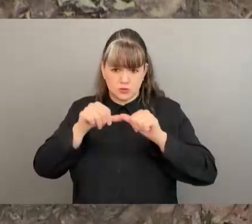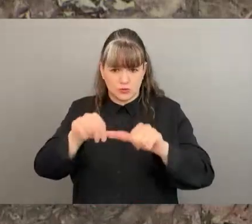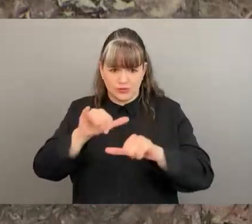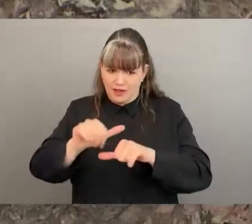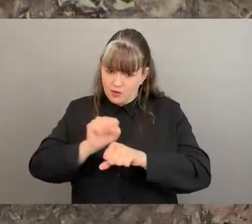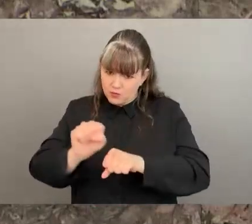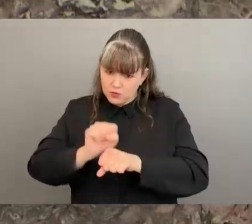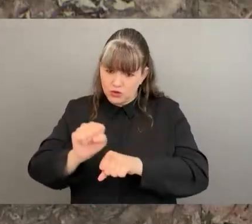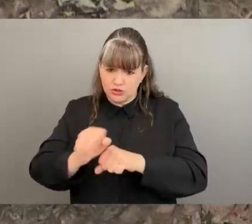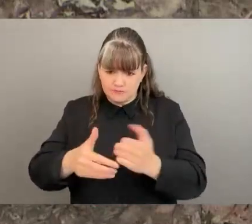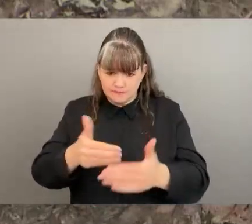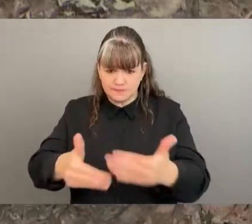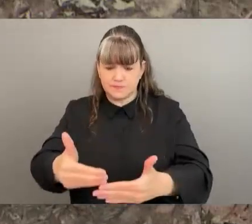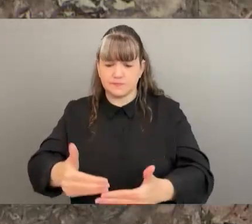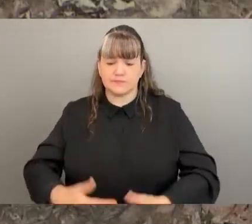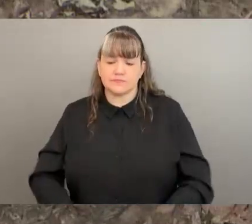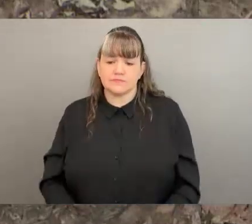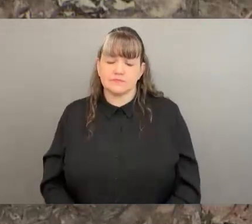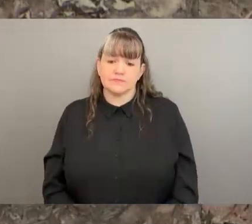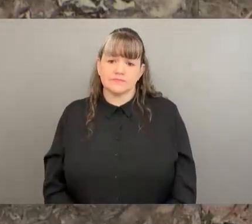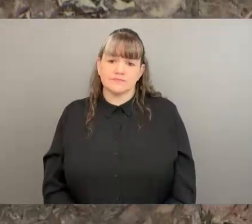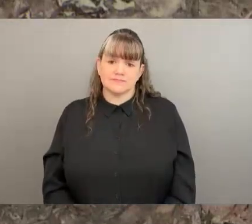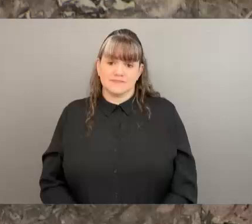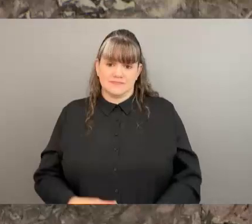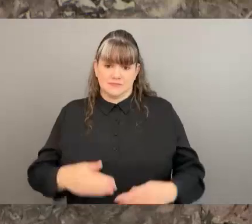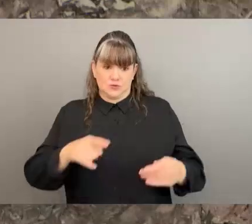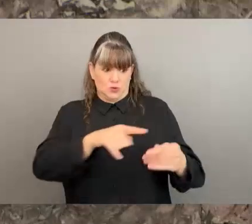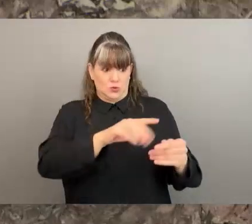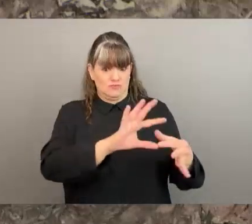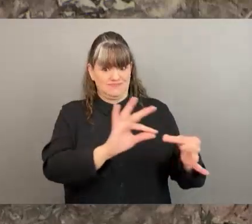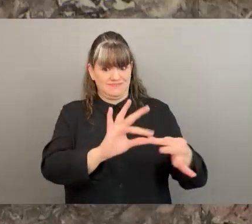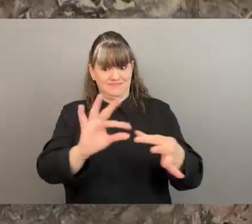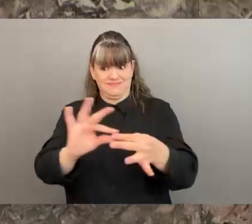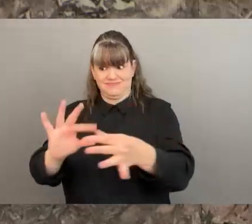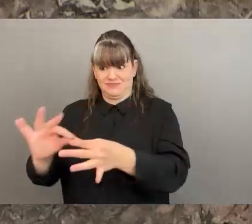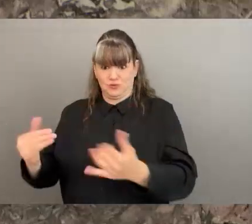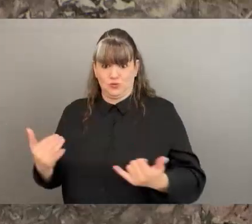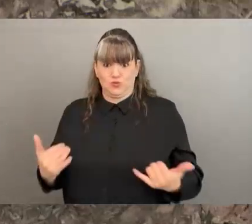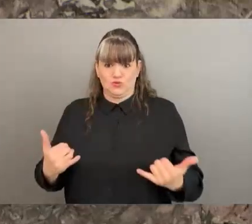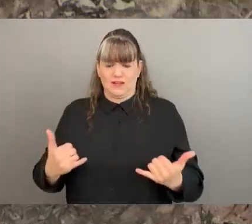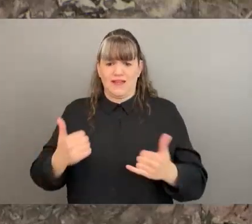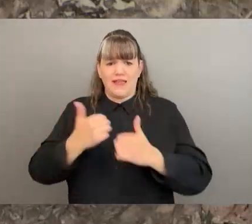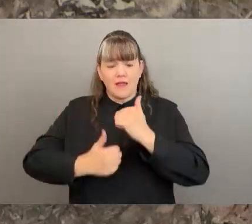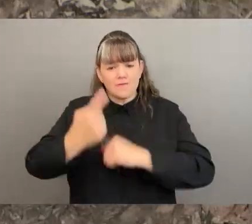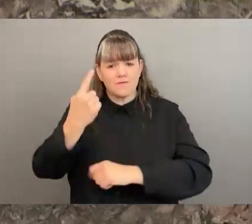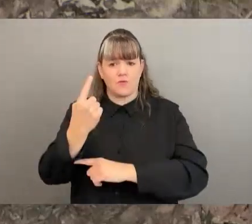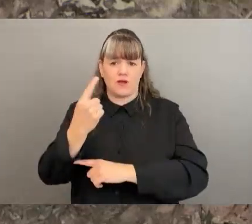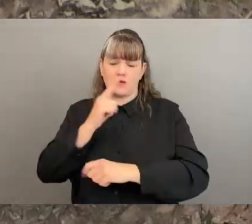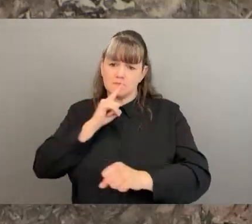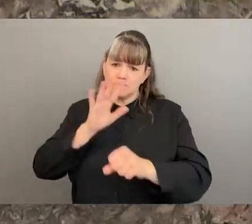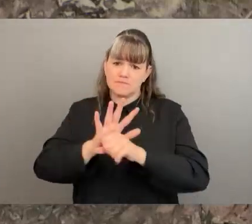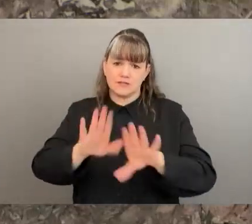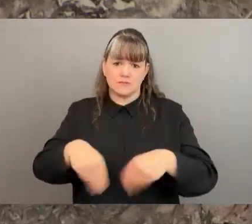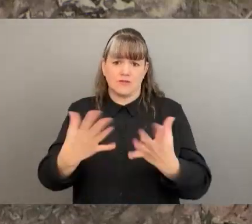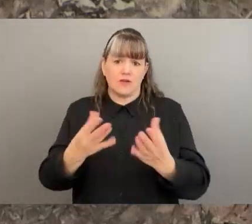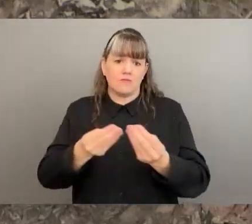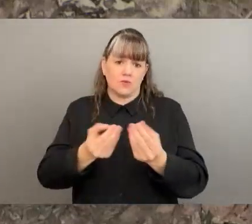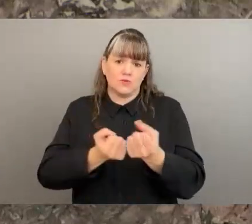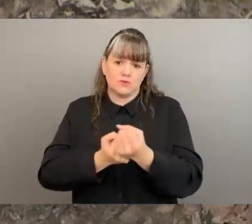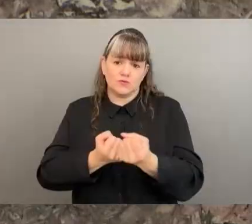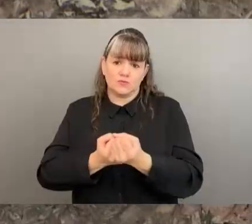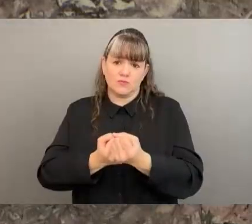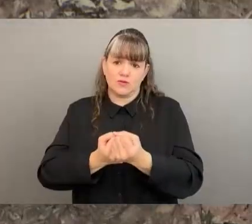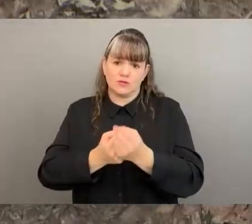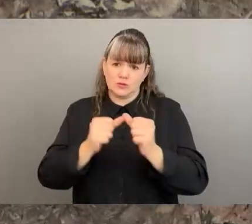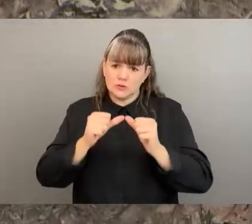all parties are deeply committed to this, and that we'll continue to work together to ask the difficult questions of each other and to